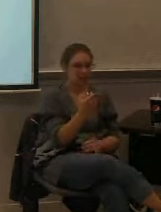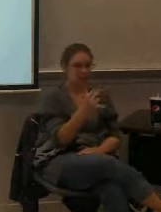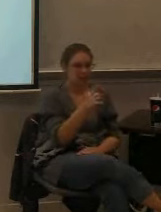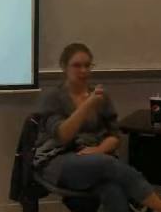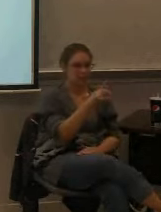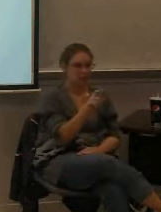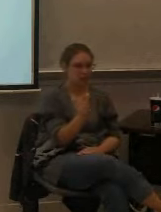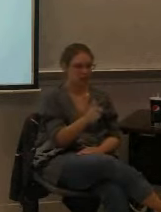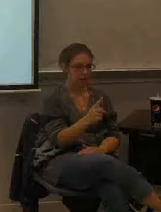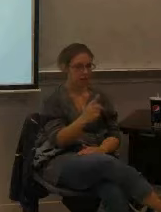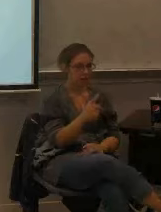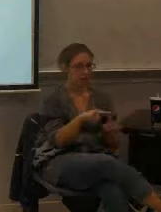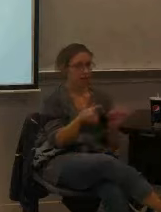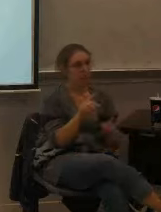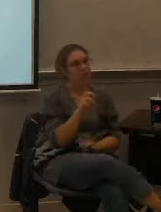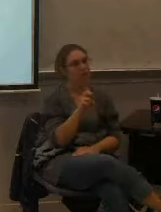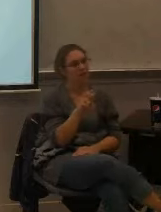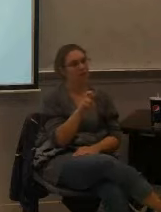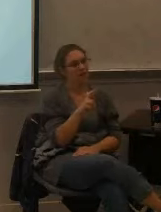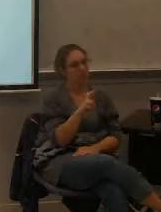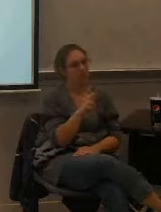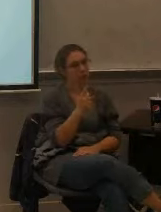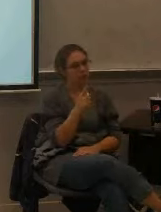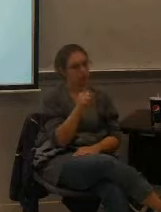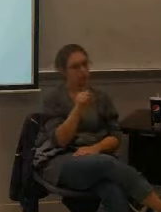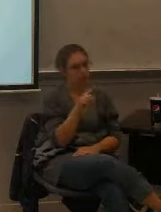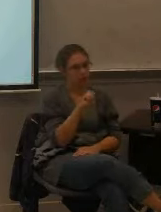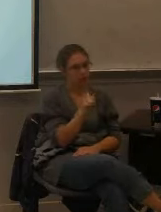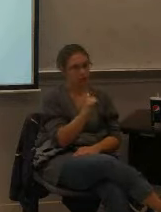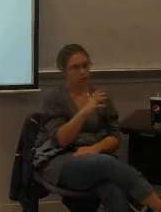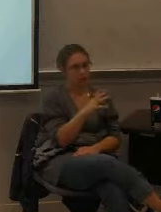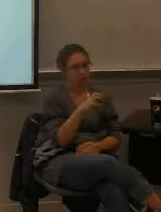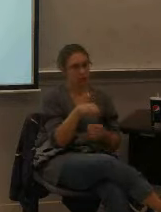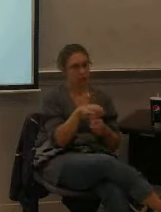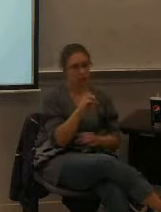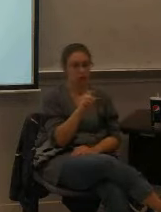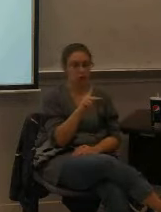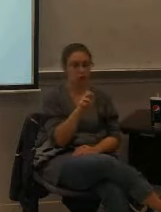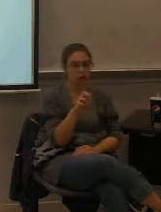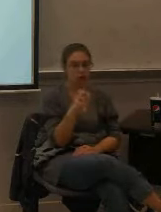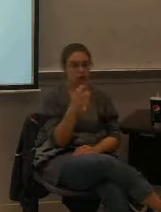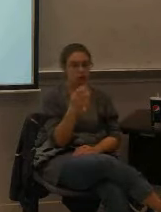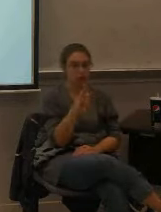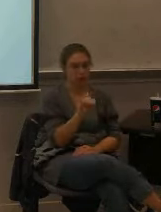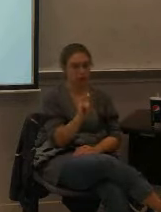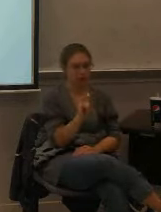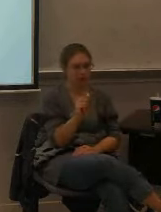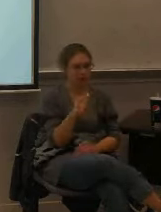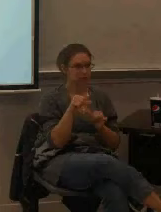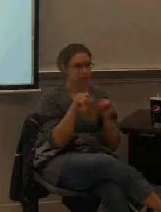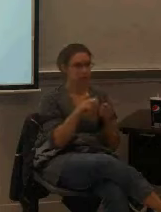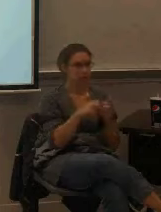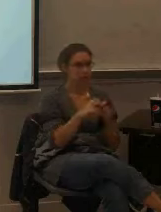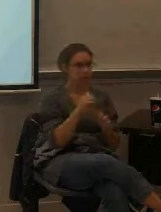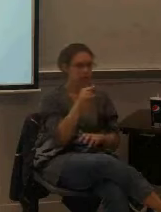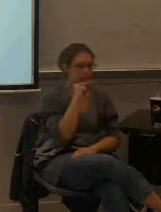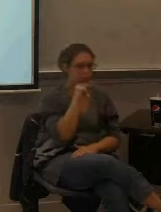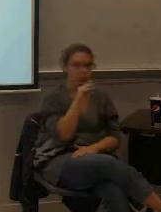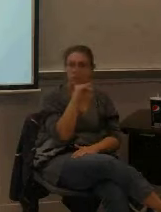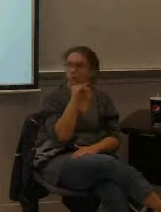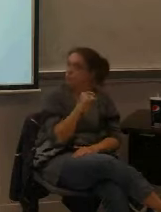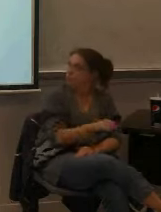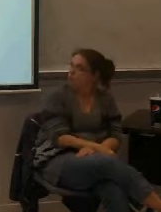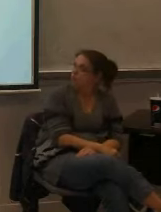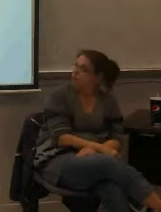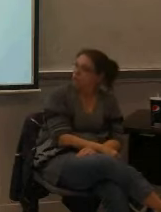but the Everglades and Okeechobee. And this continues to be a problem of nutrient pollution. And